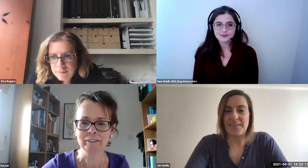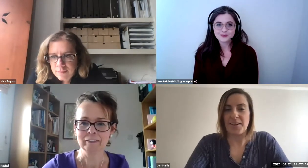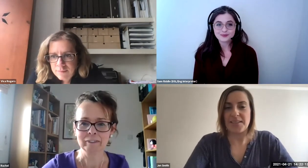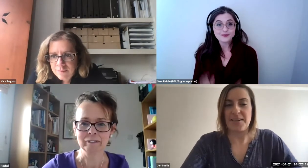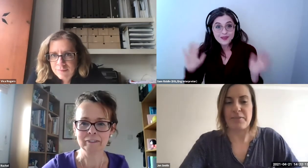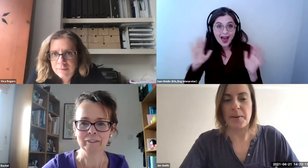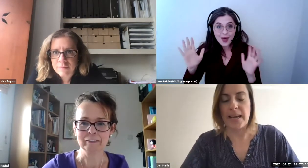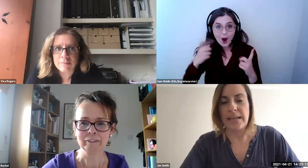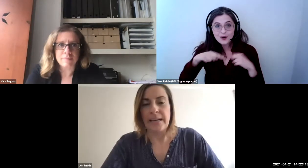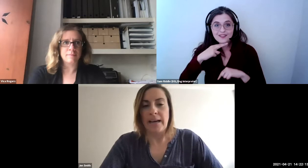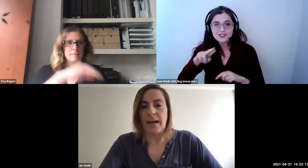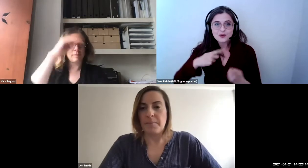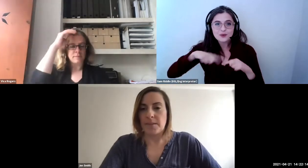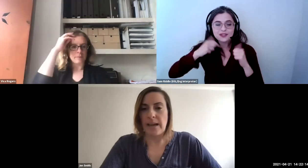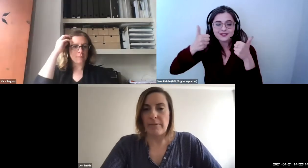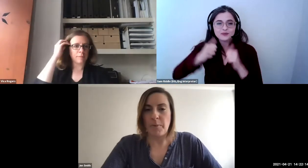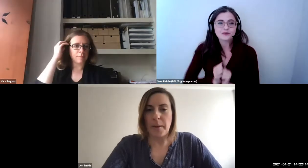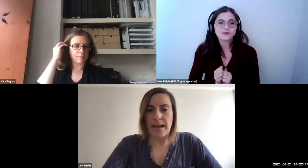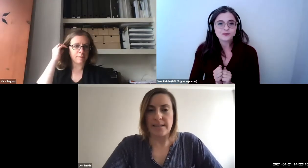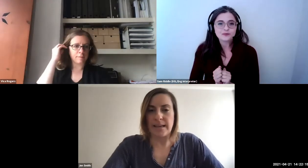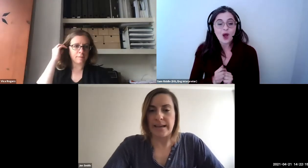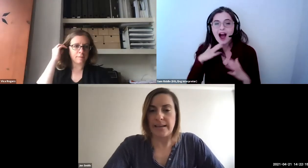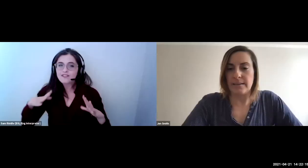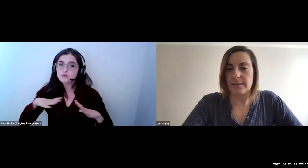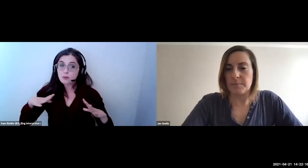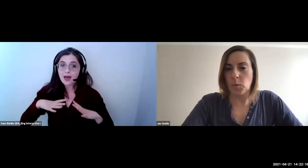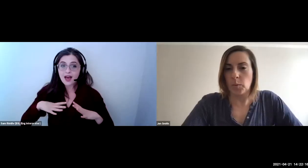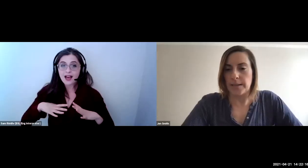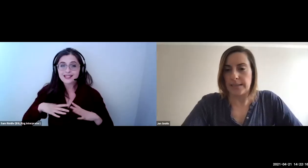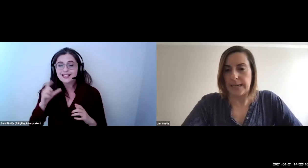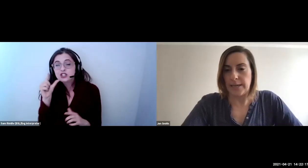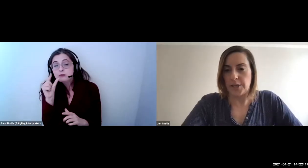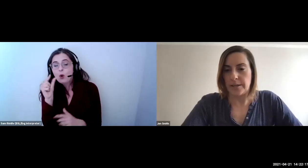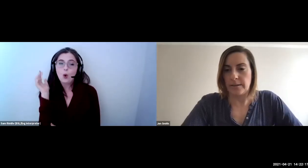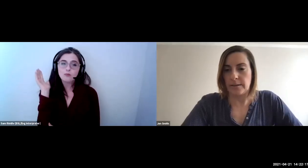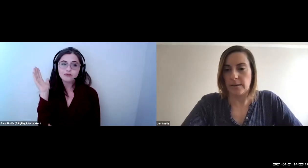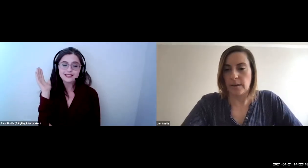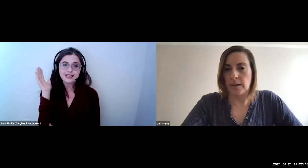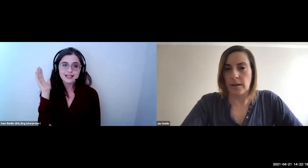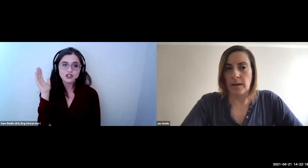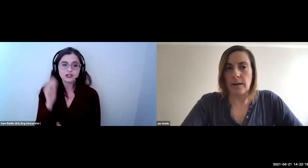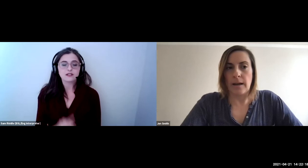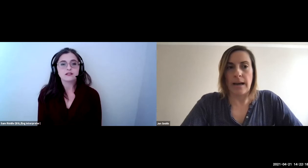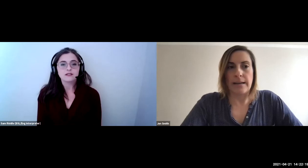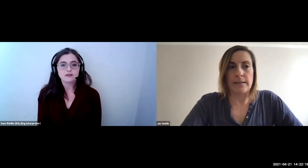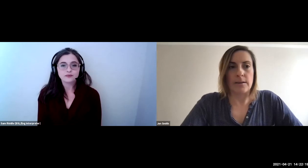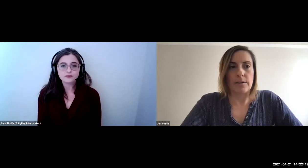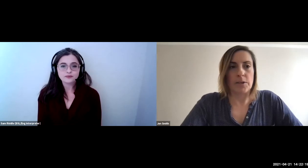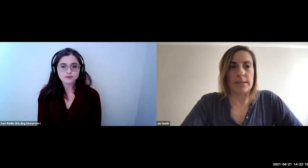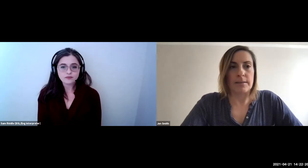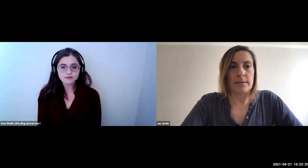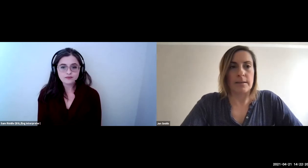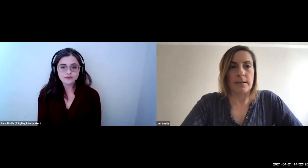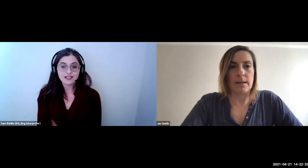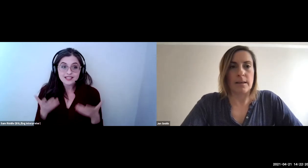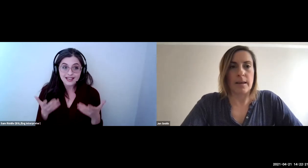Hello, good afternoon, everybody. So I have prepared a small presentation, and I'll